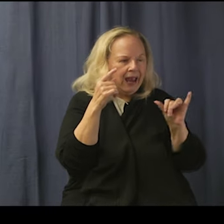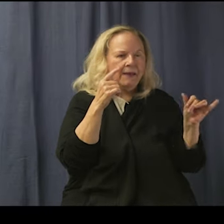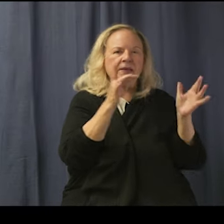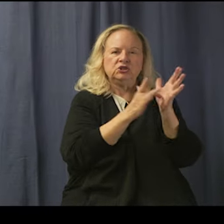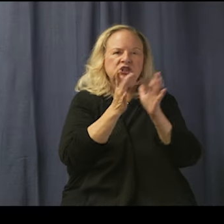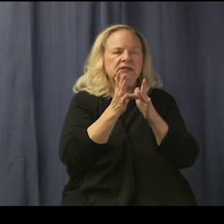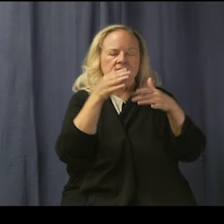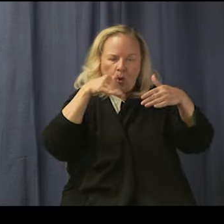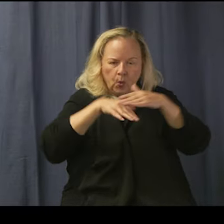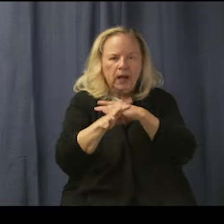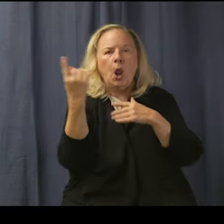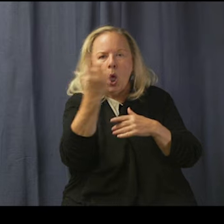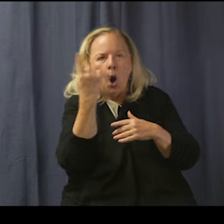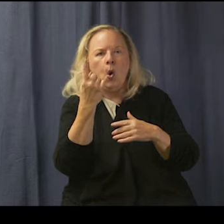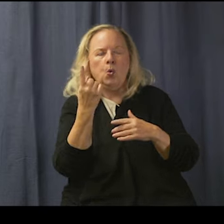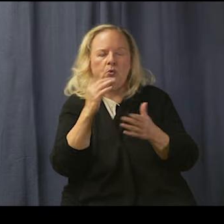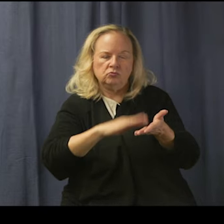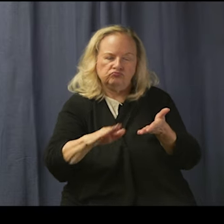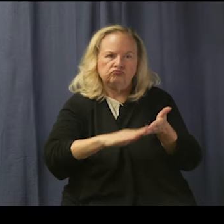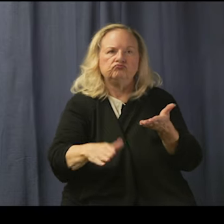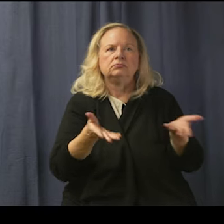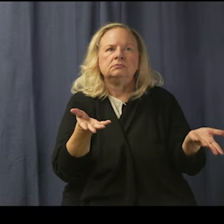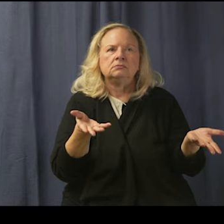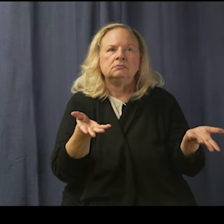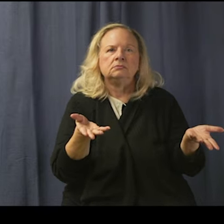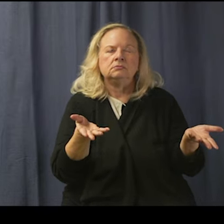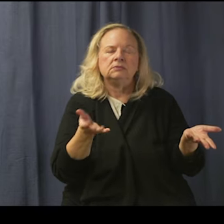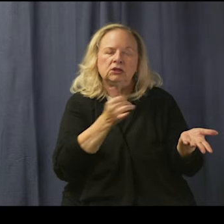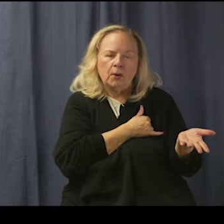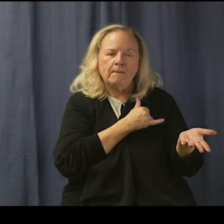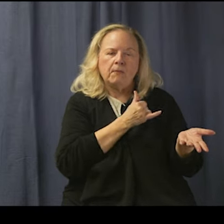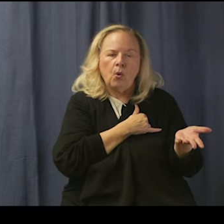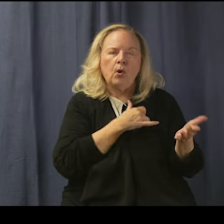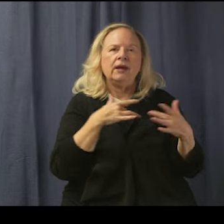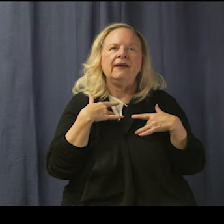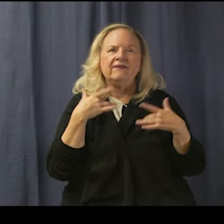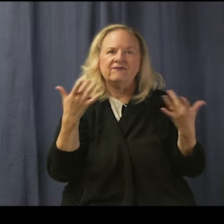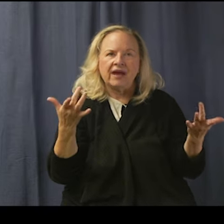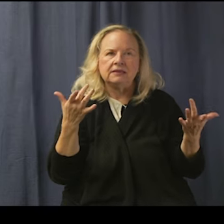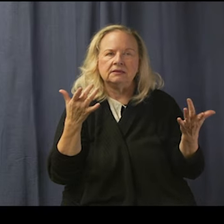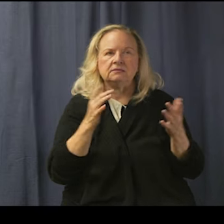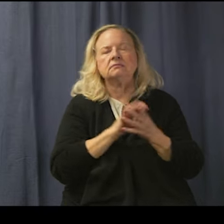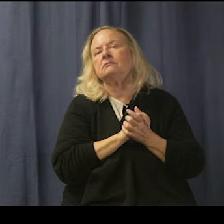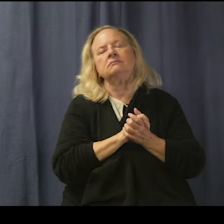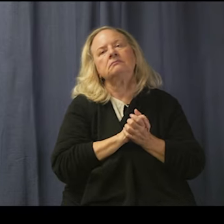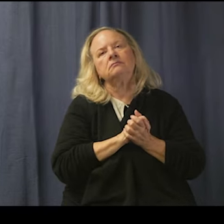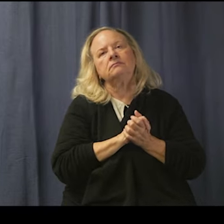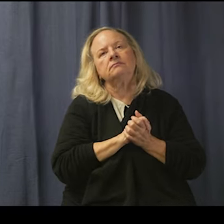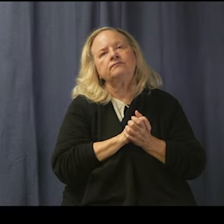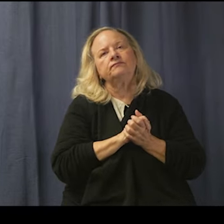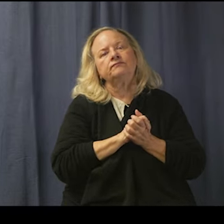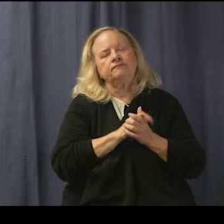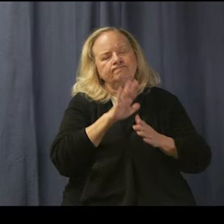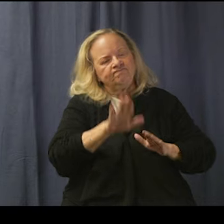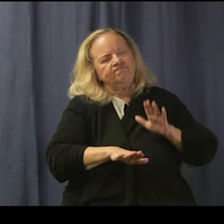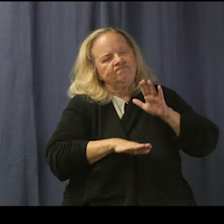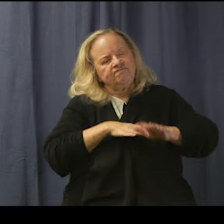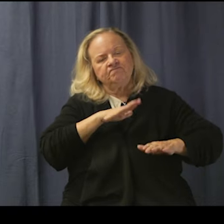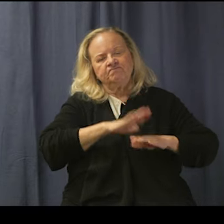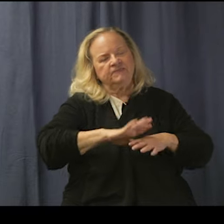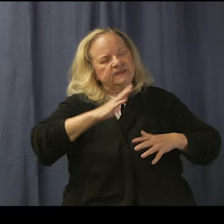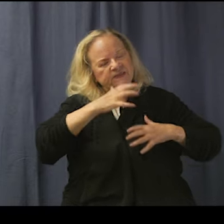is doing this alone. This is a Yom Kippur event. I tread them in